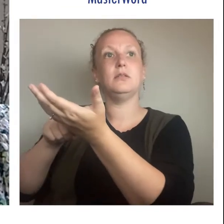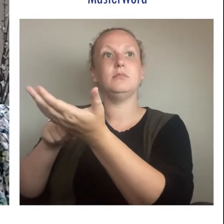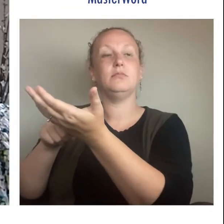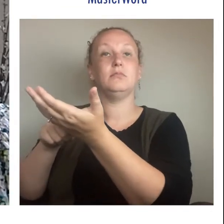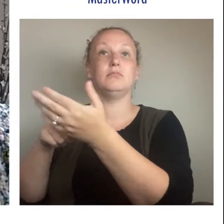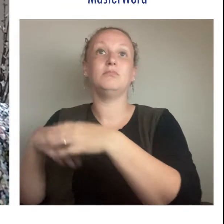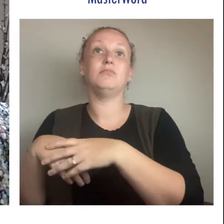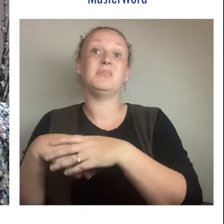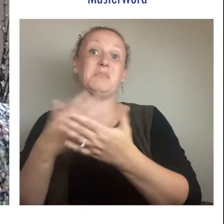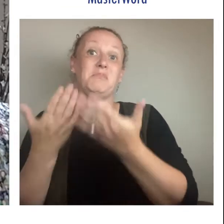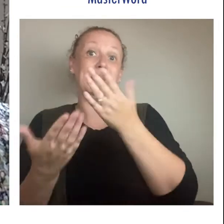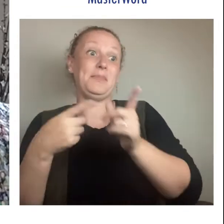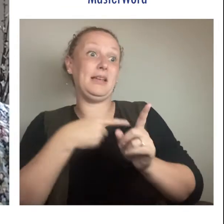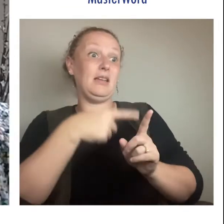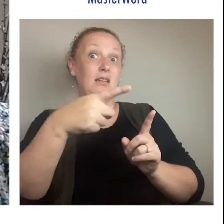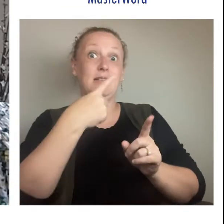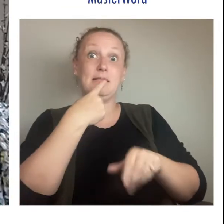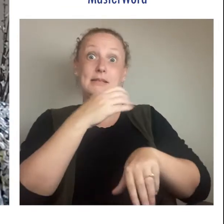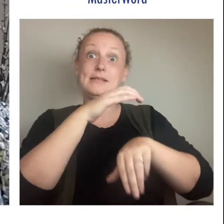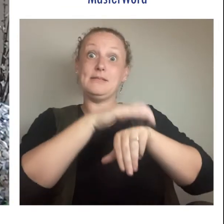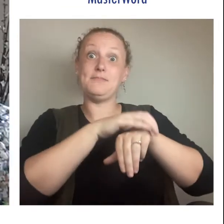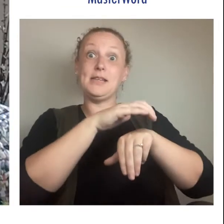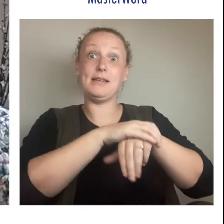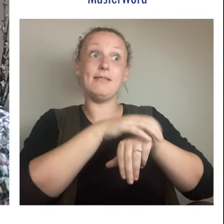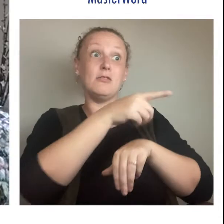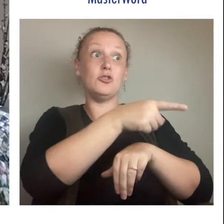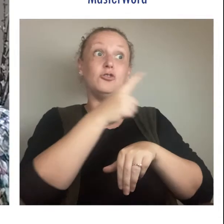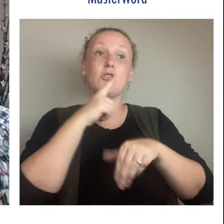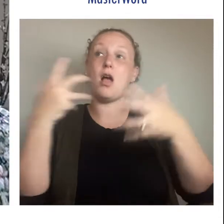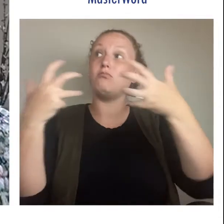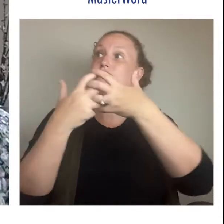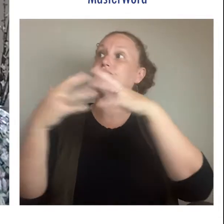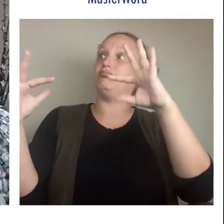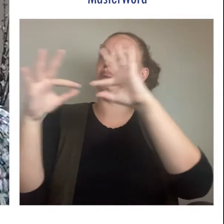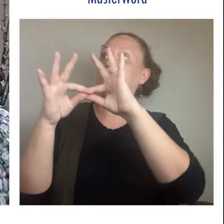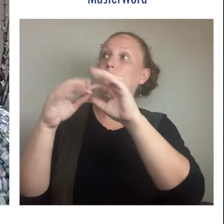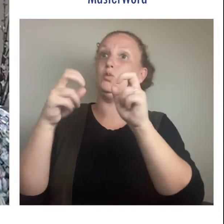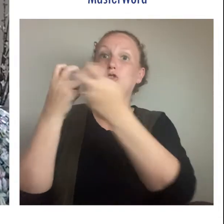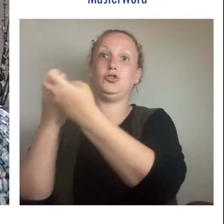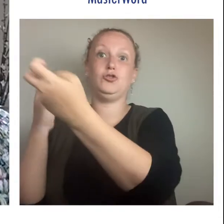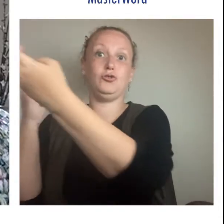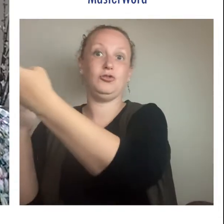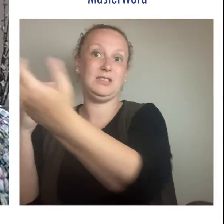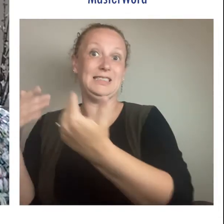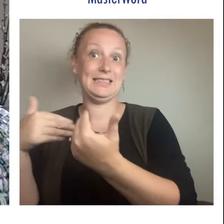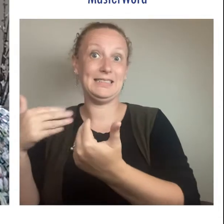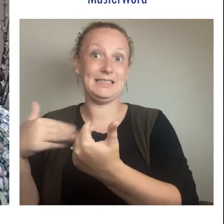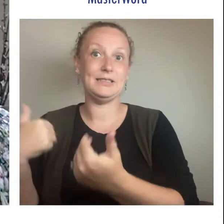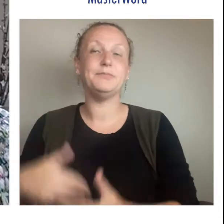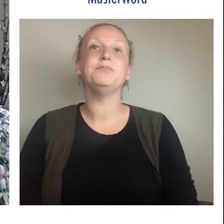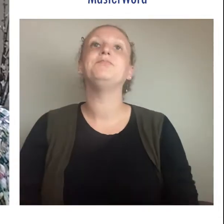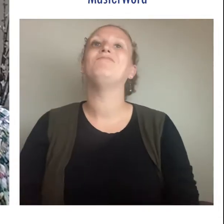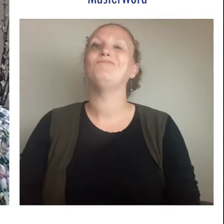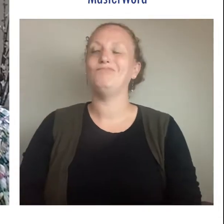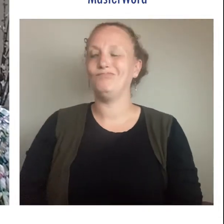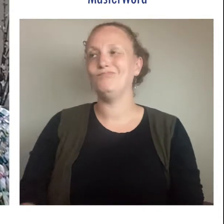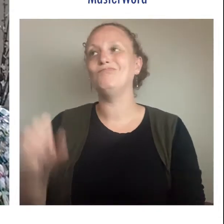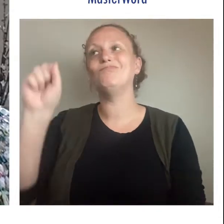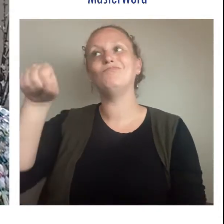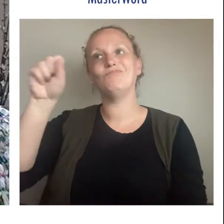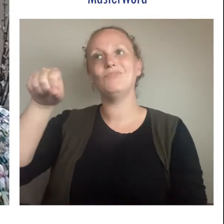your defendant speaks the language? What are their additional challenges in those type of settings? Sure, that's one of the